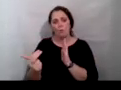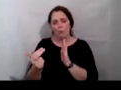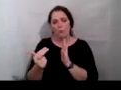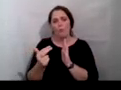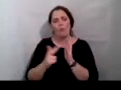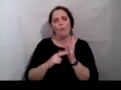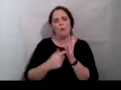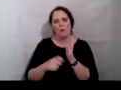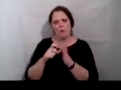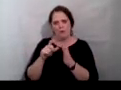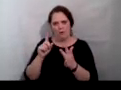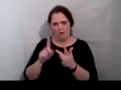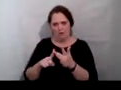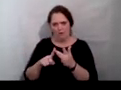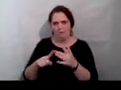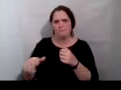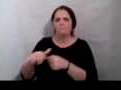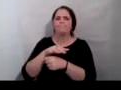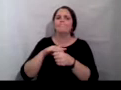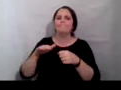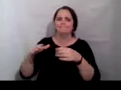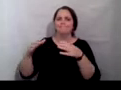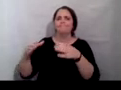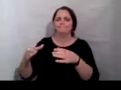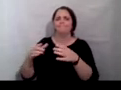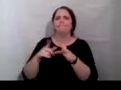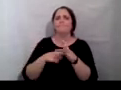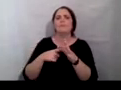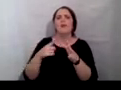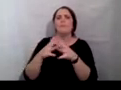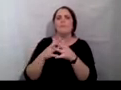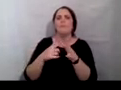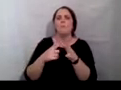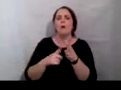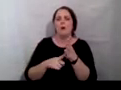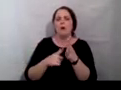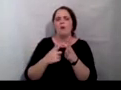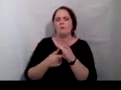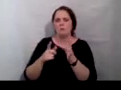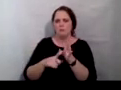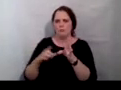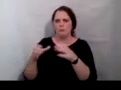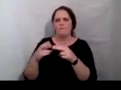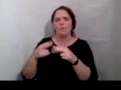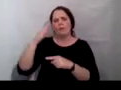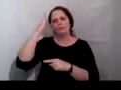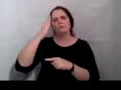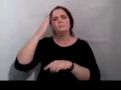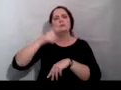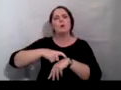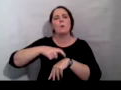stories of her homeland through Butler, and that's the Yawalarroy's term for the dreaming, if you